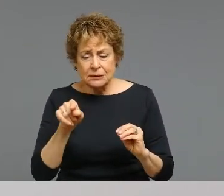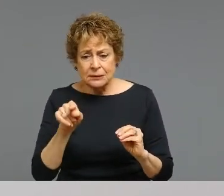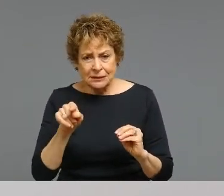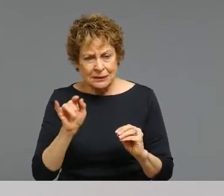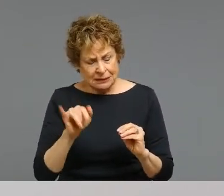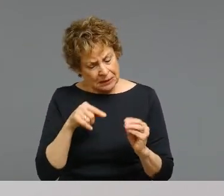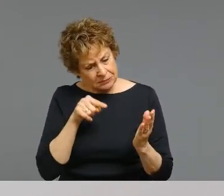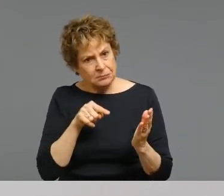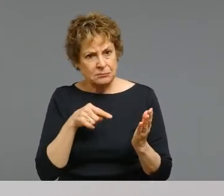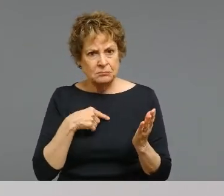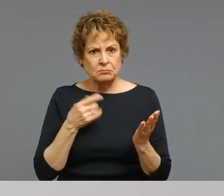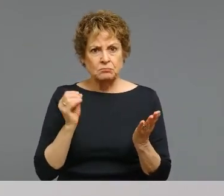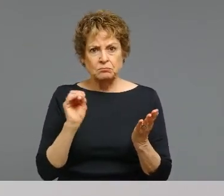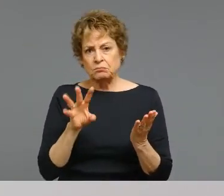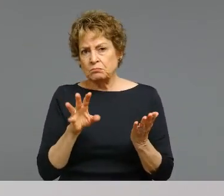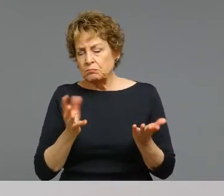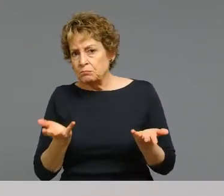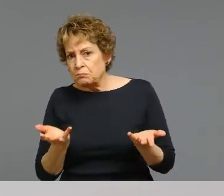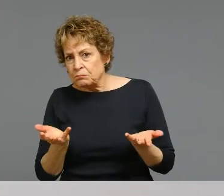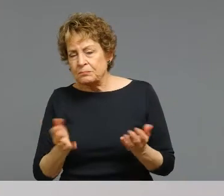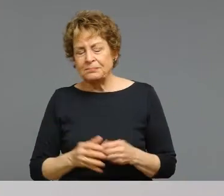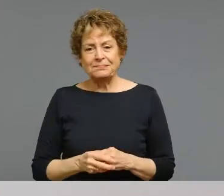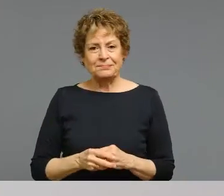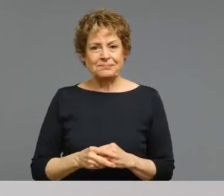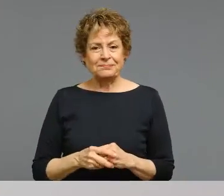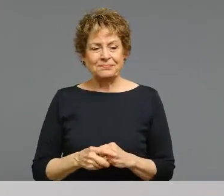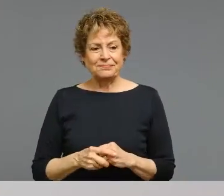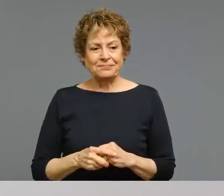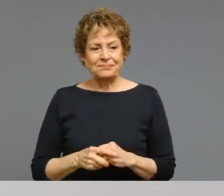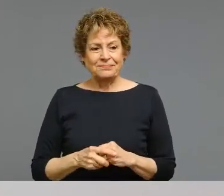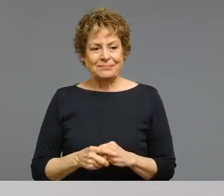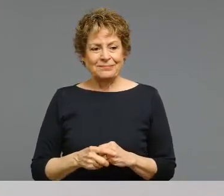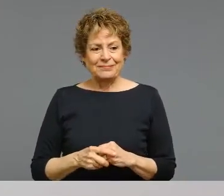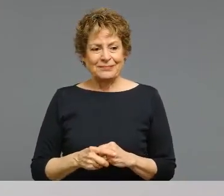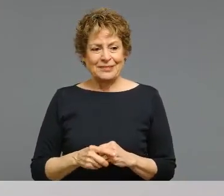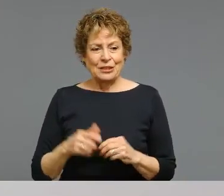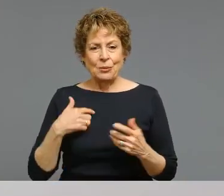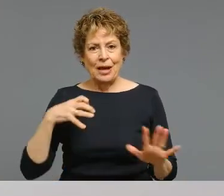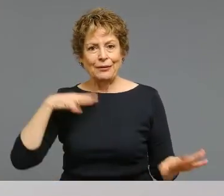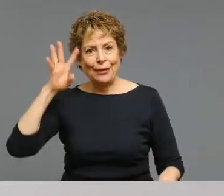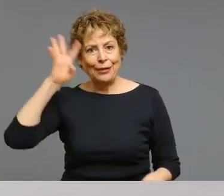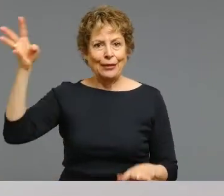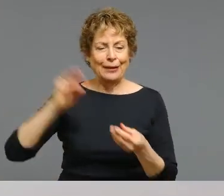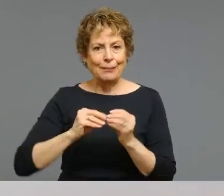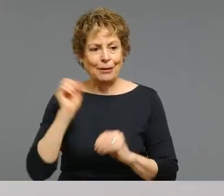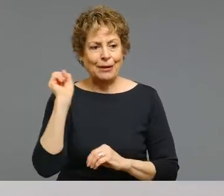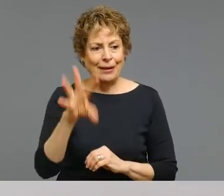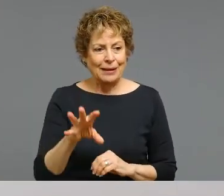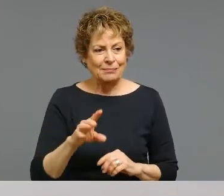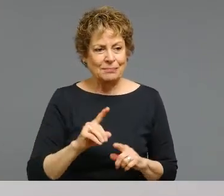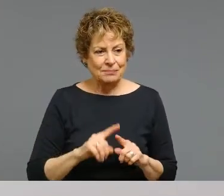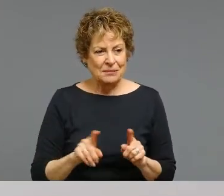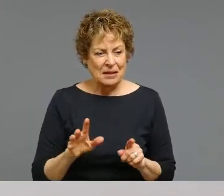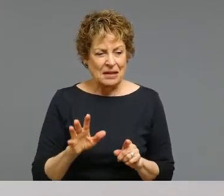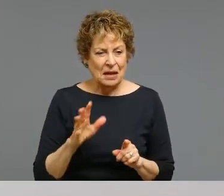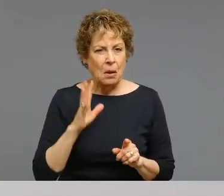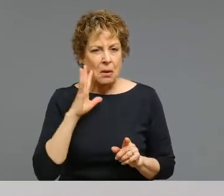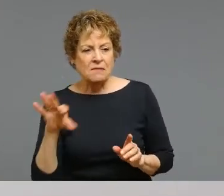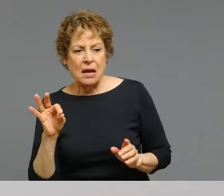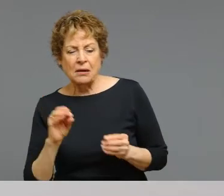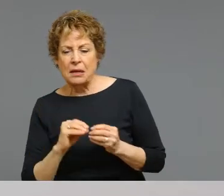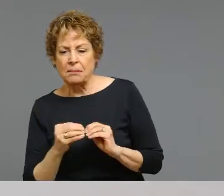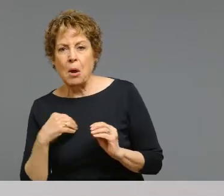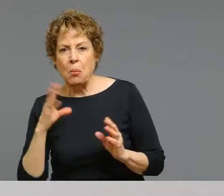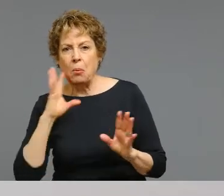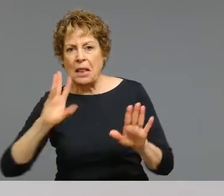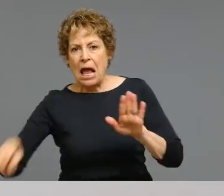which I think was like, I don't want to make it up. We can get you that number. They did pull it. I thought I had put it in my notes, Peter, so